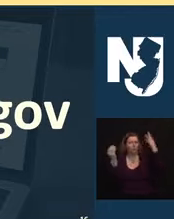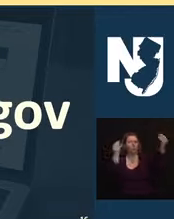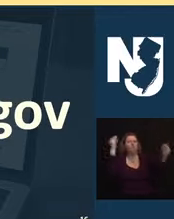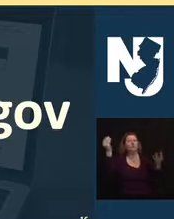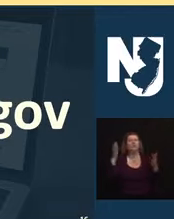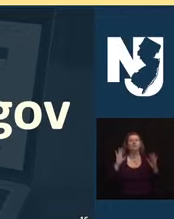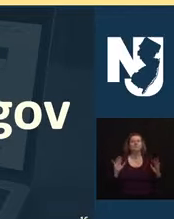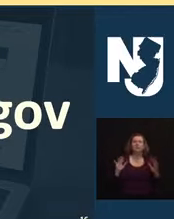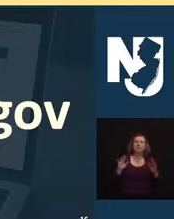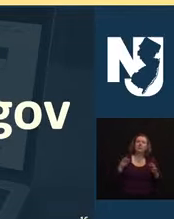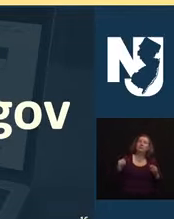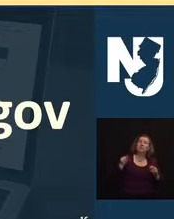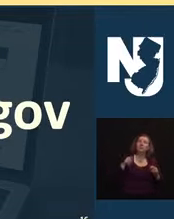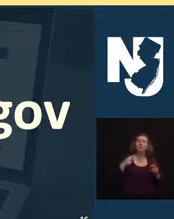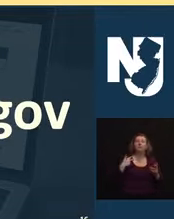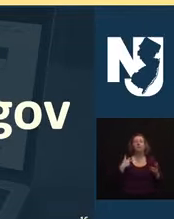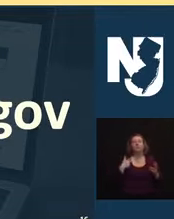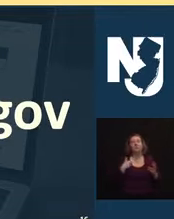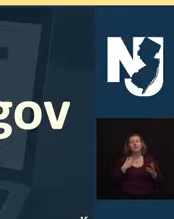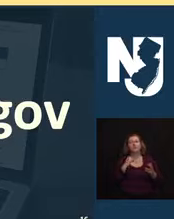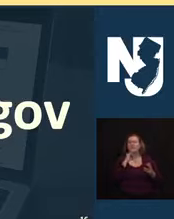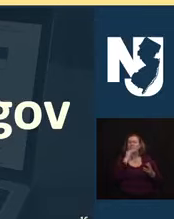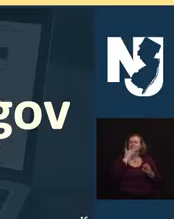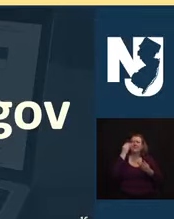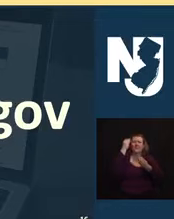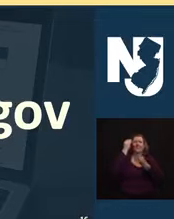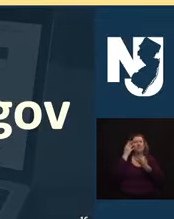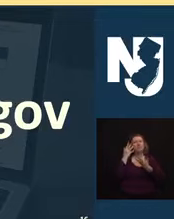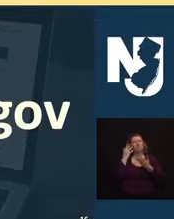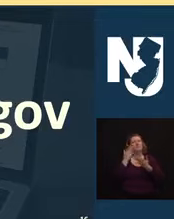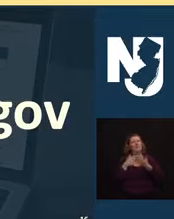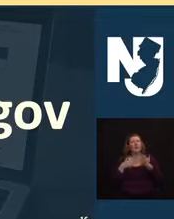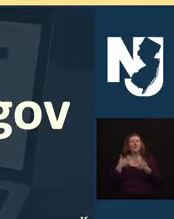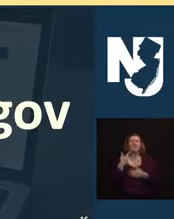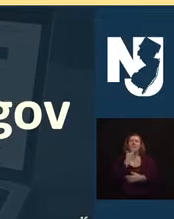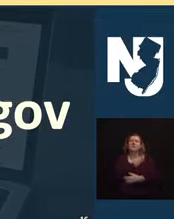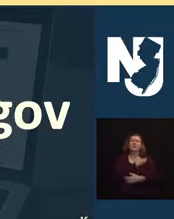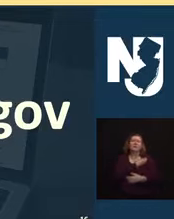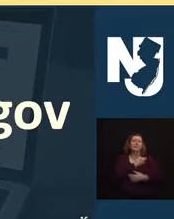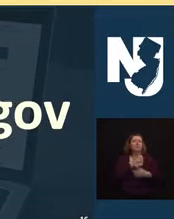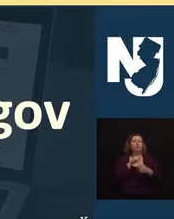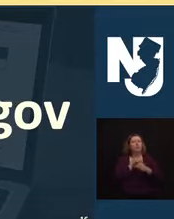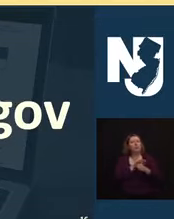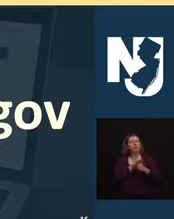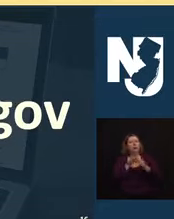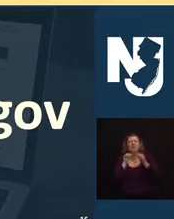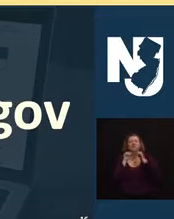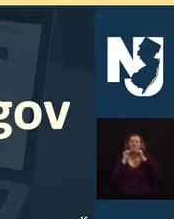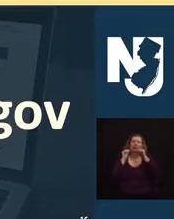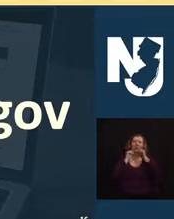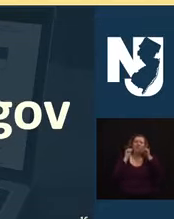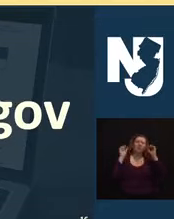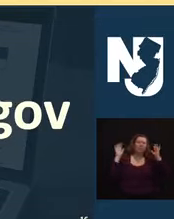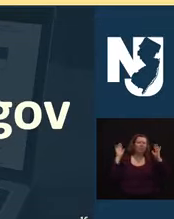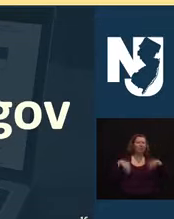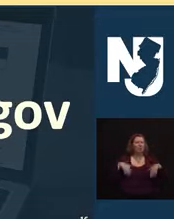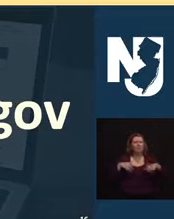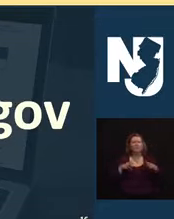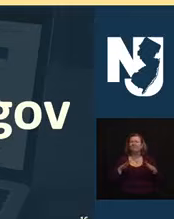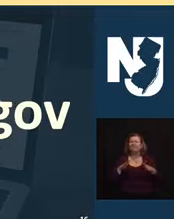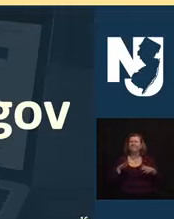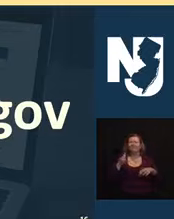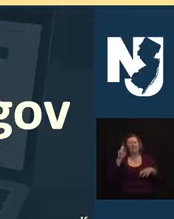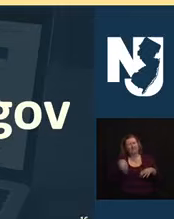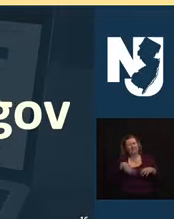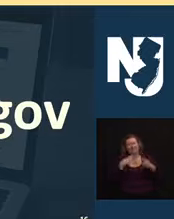denial to contend with as well. This is why we have to continue the basics, wearing face masks,